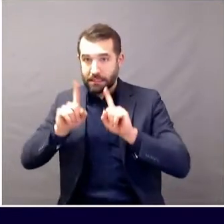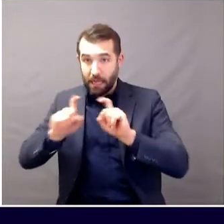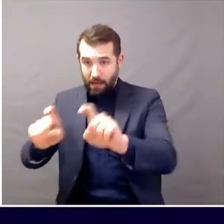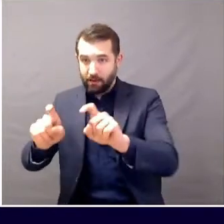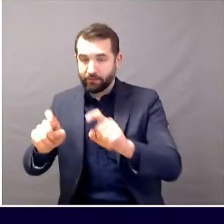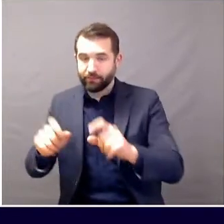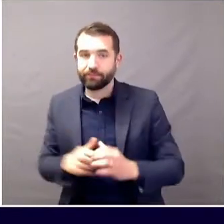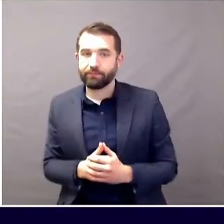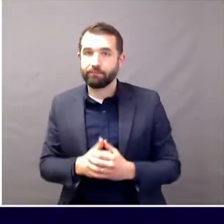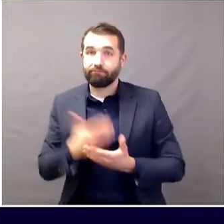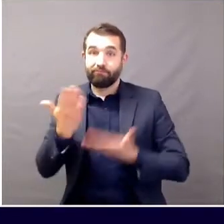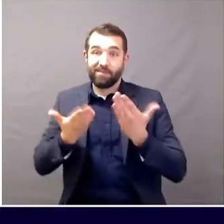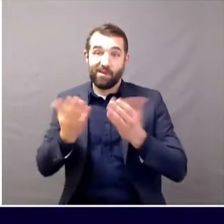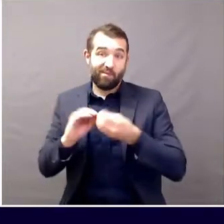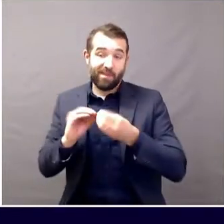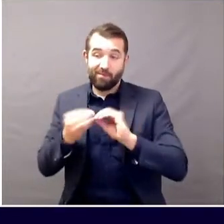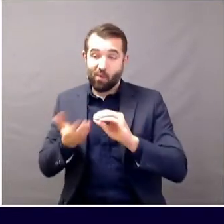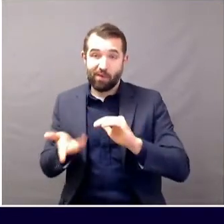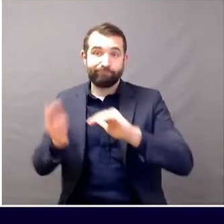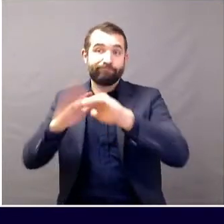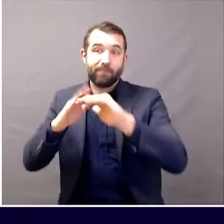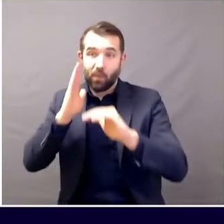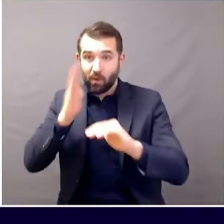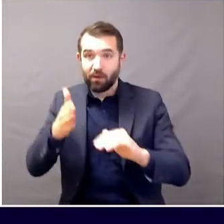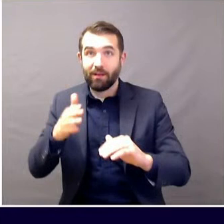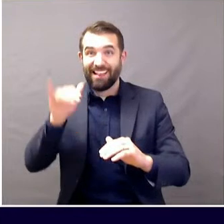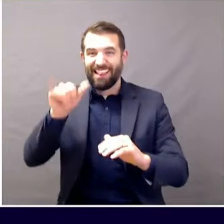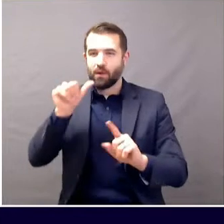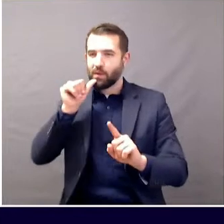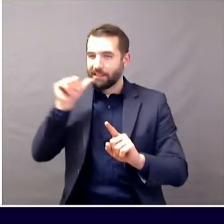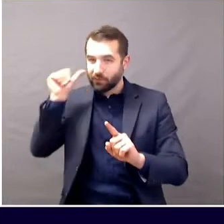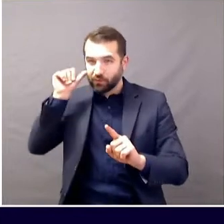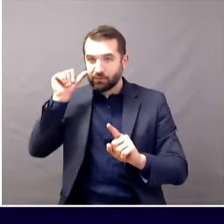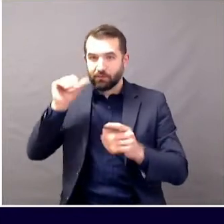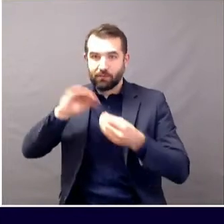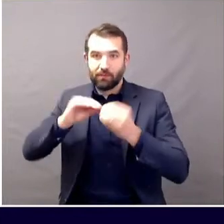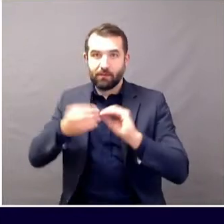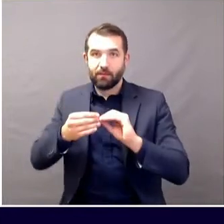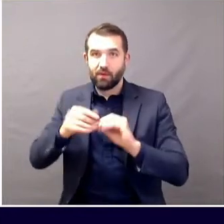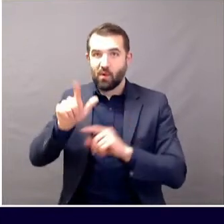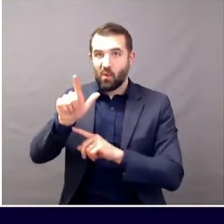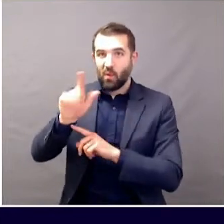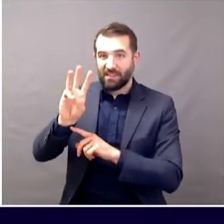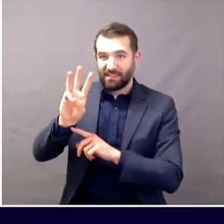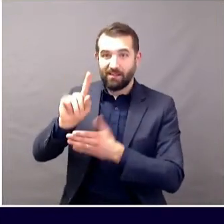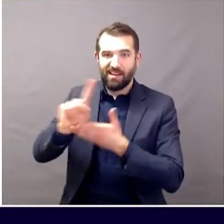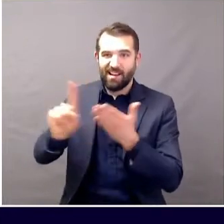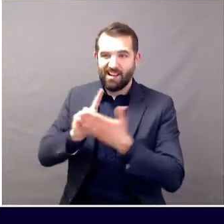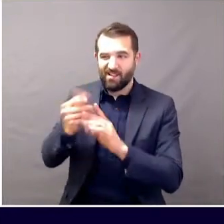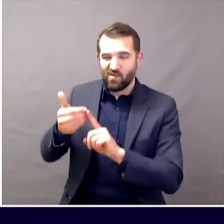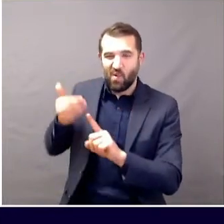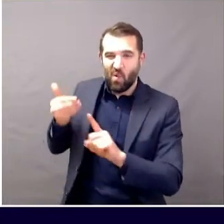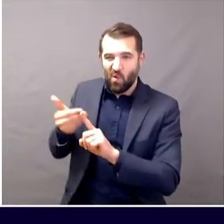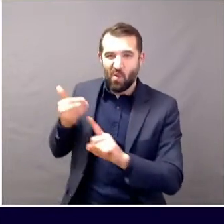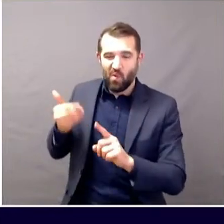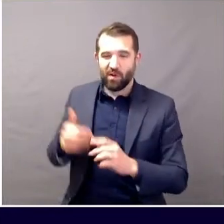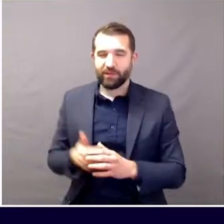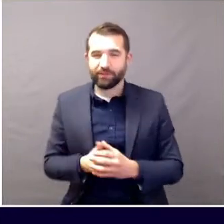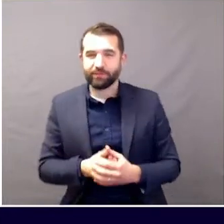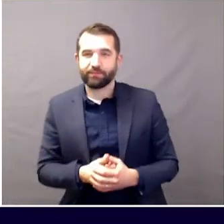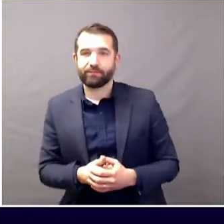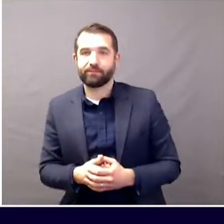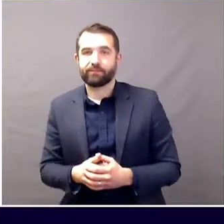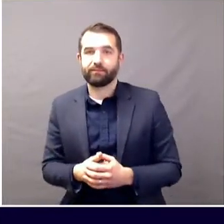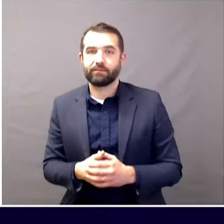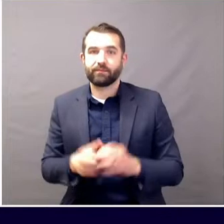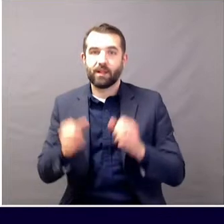up. So that's the number I've got as of 26 hours ago. Okay, thanks. And then